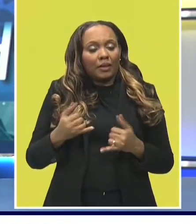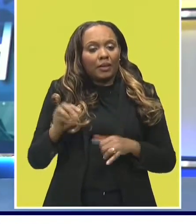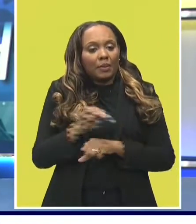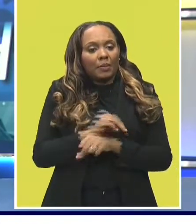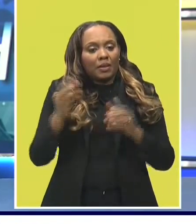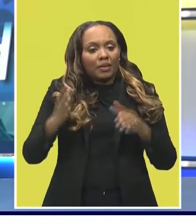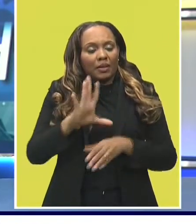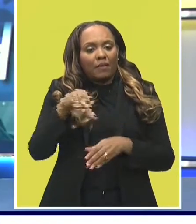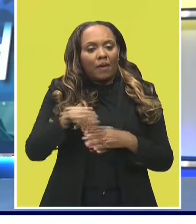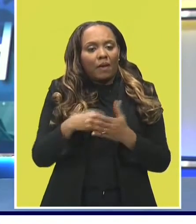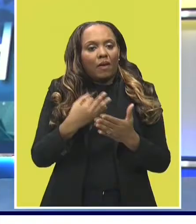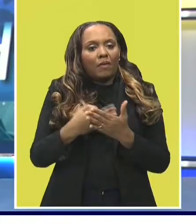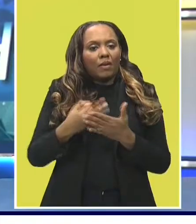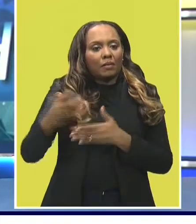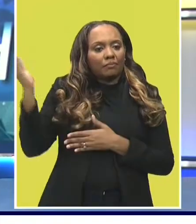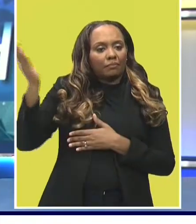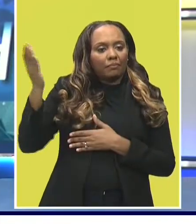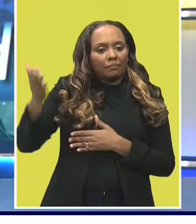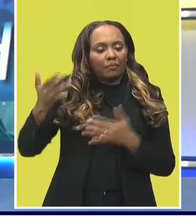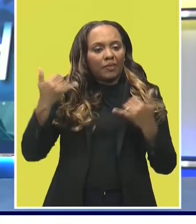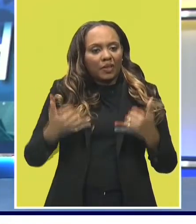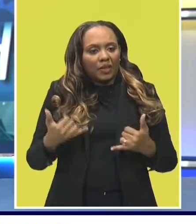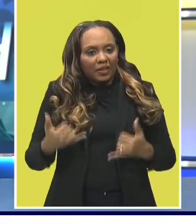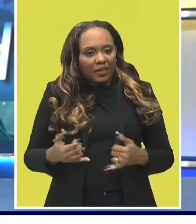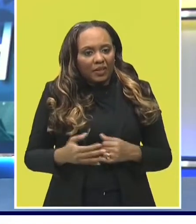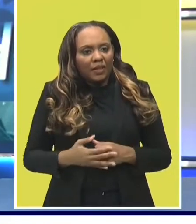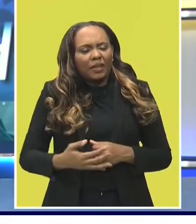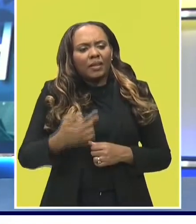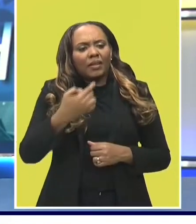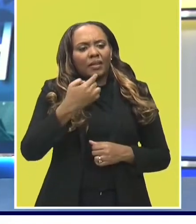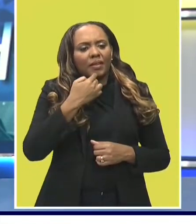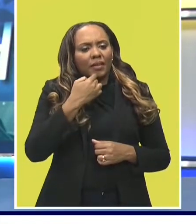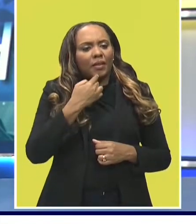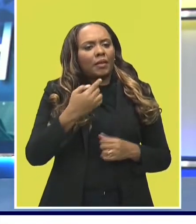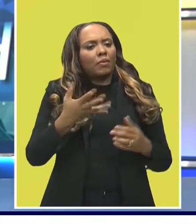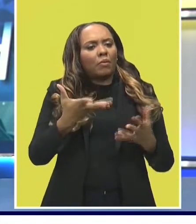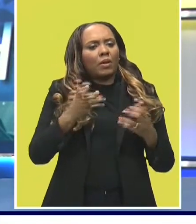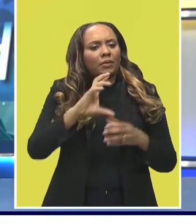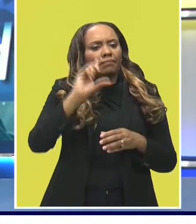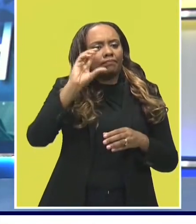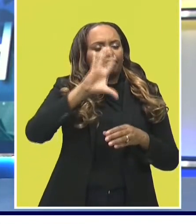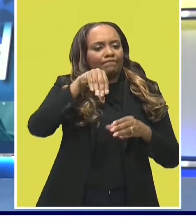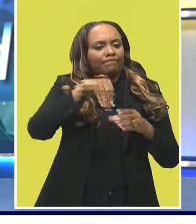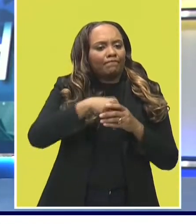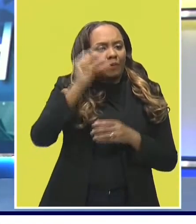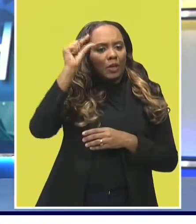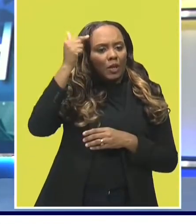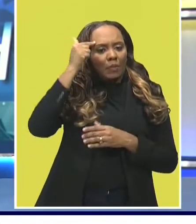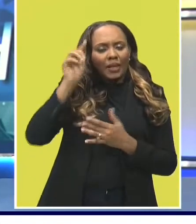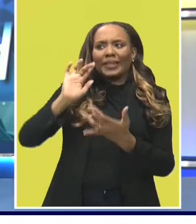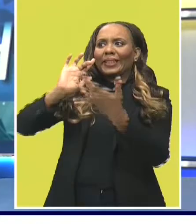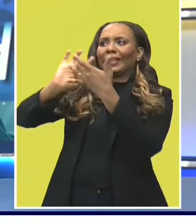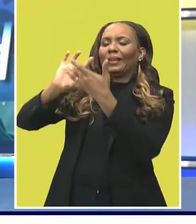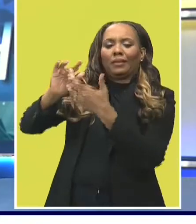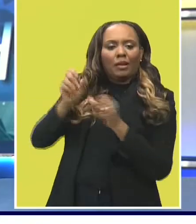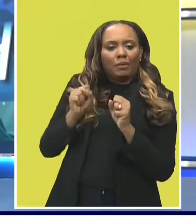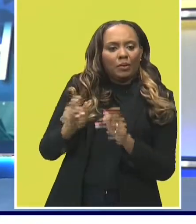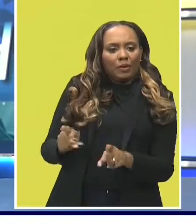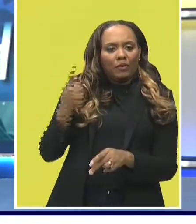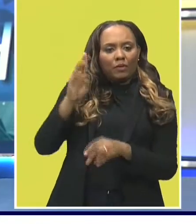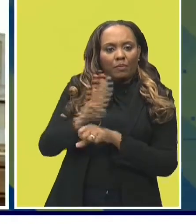Land Tax Amendment Bill. That mission, according to Mr. Strawn, forms part of government's outreach to leverage opportunities for